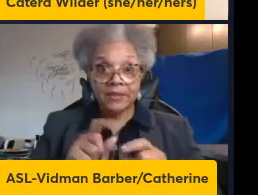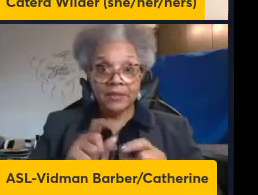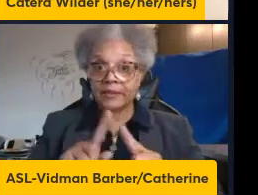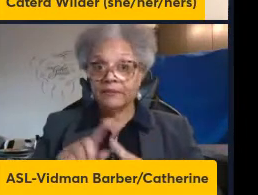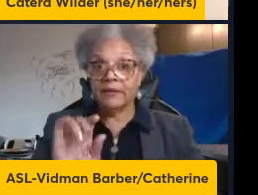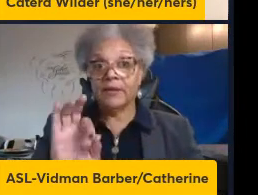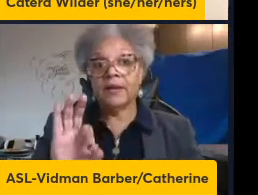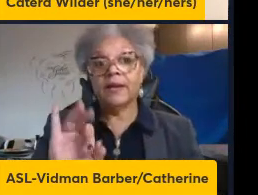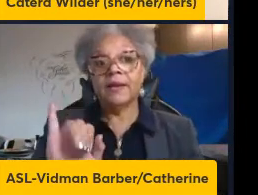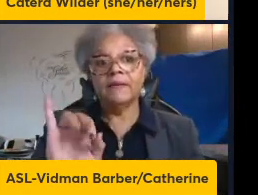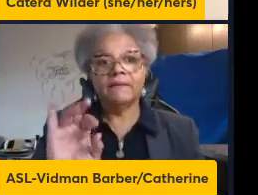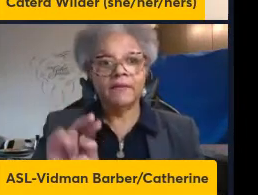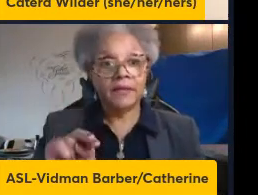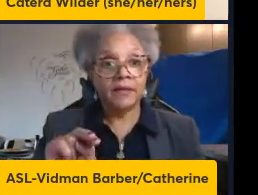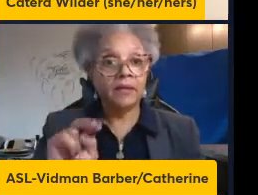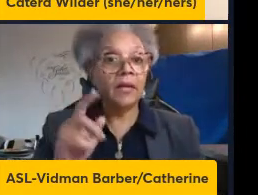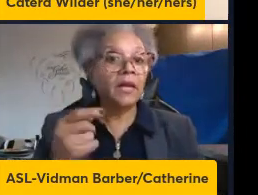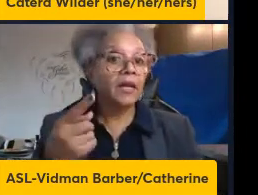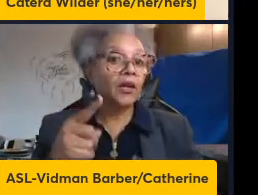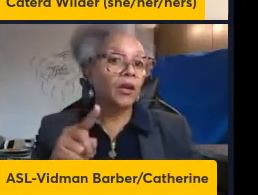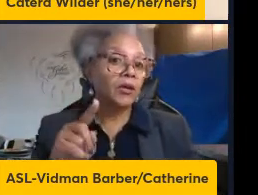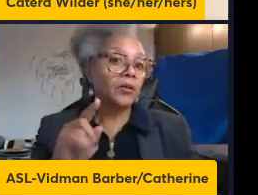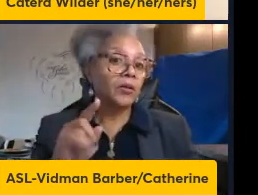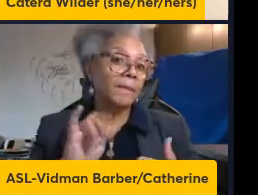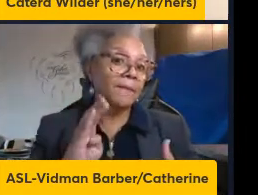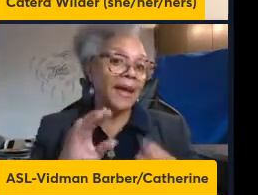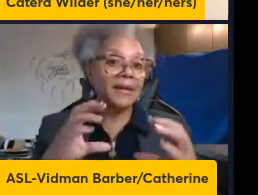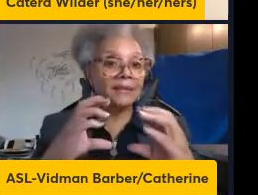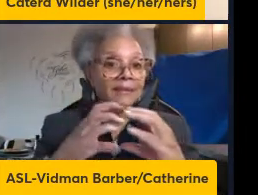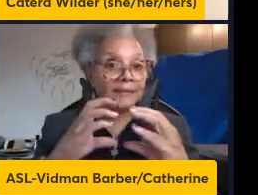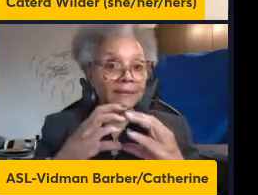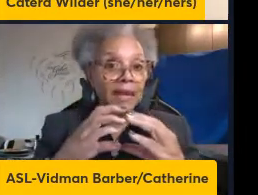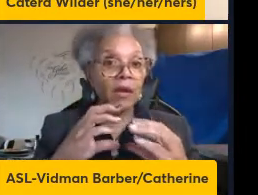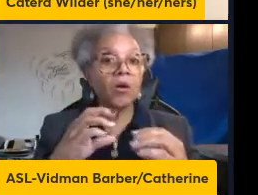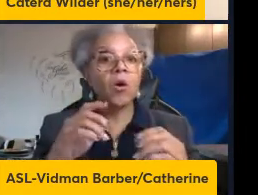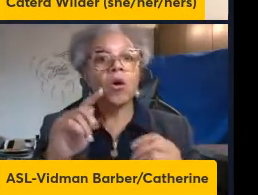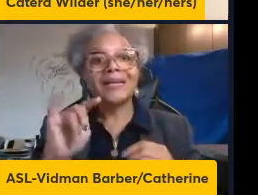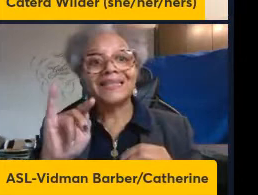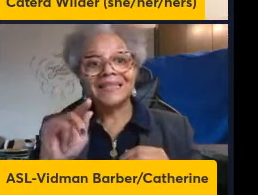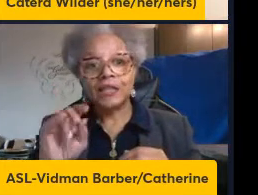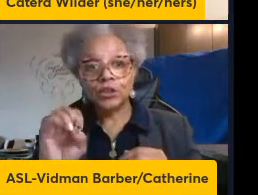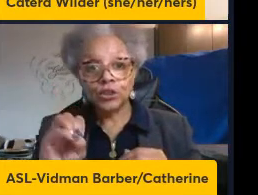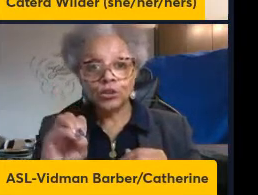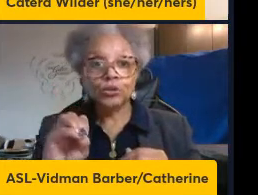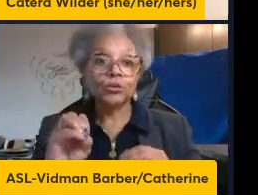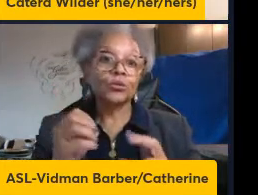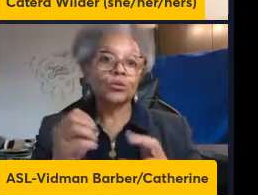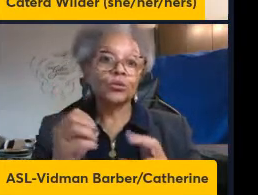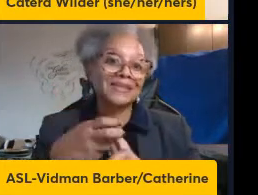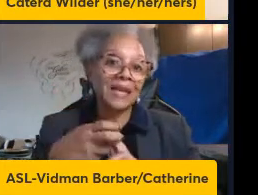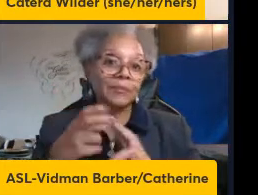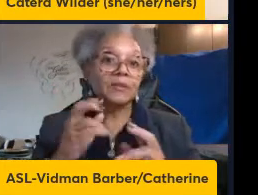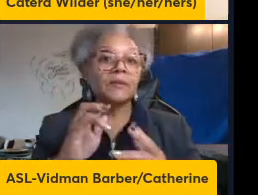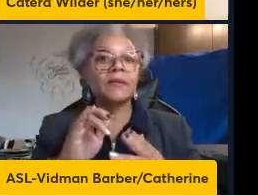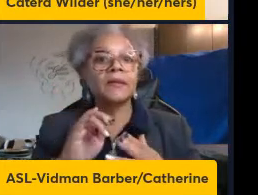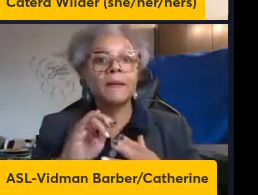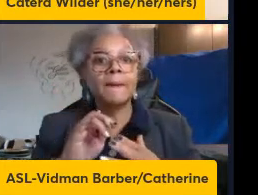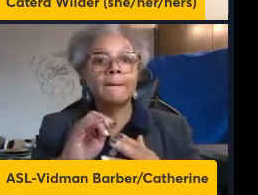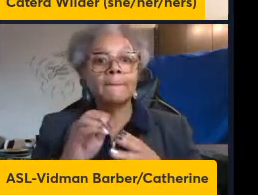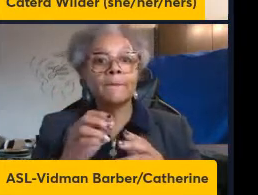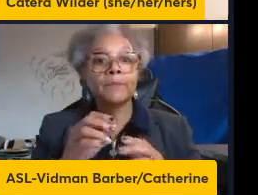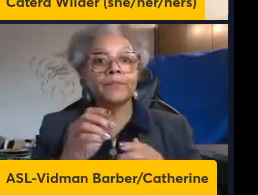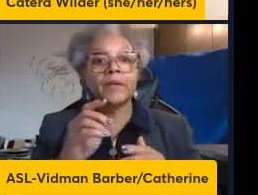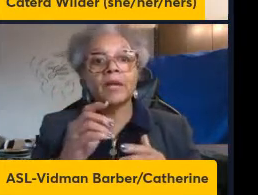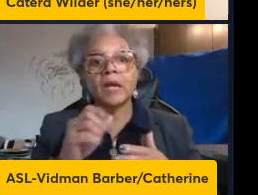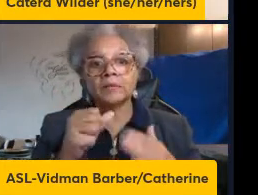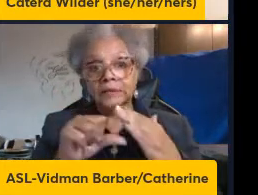so this could occur by just cell type or tissue specific expression of the receptors, where you might have a subset of